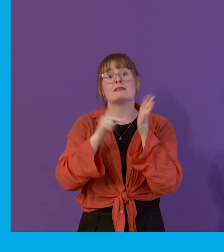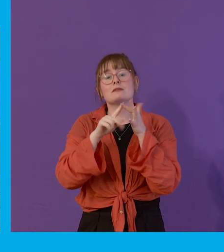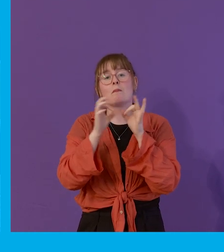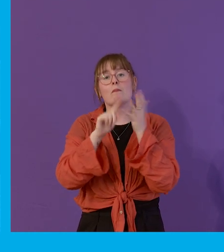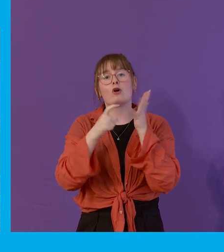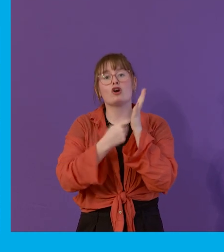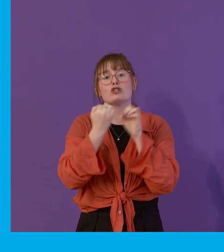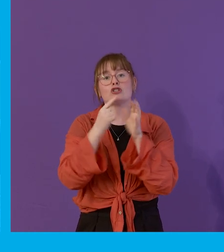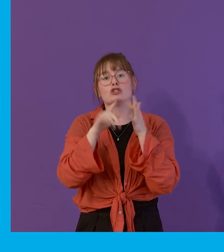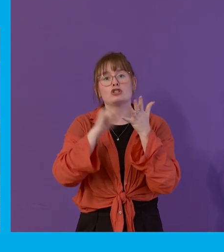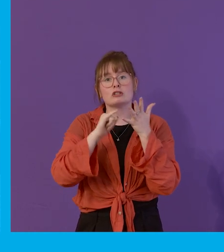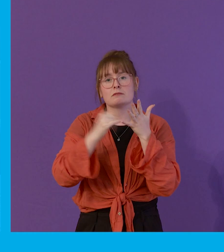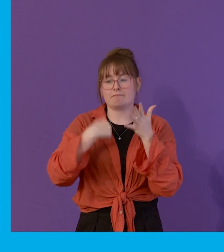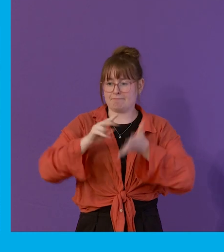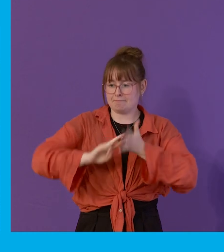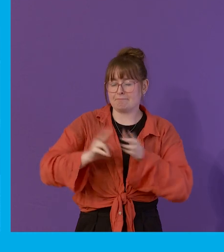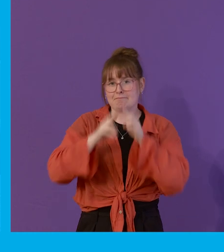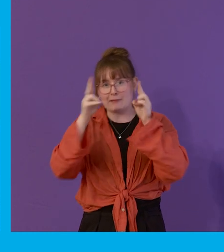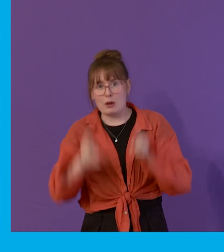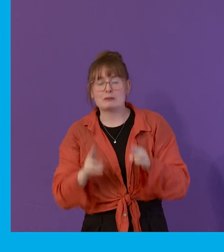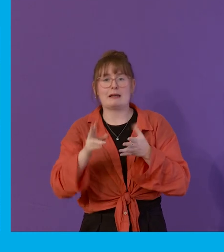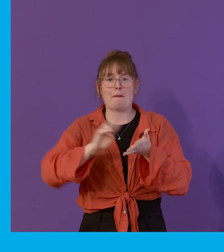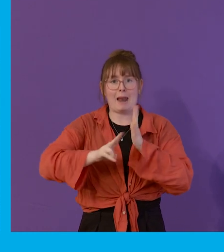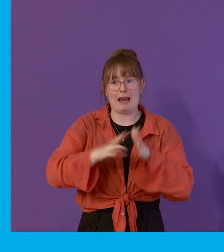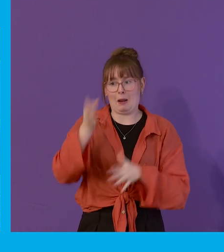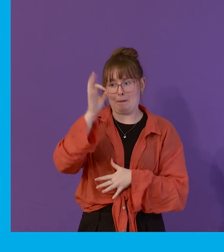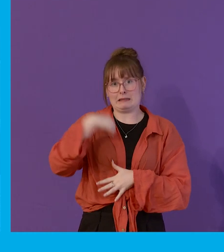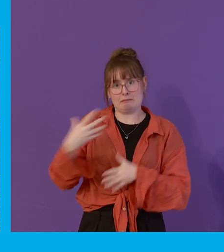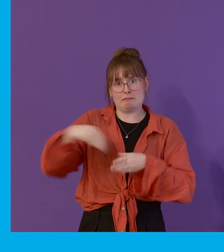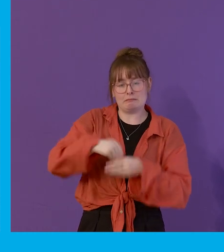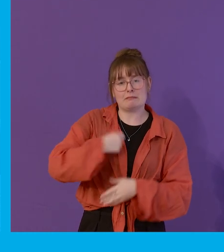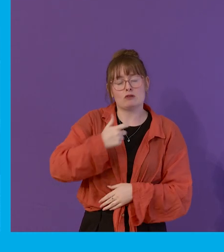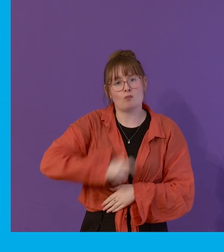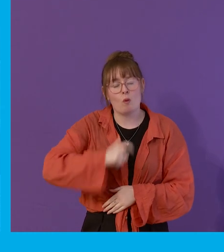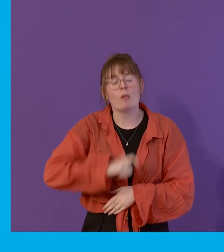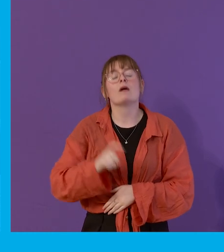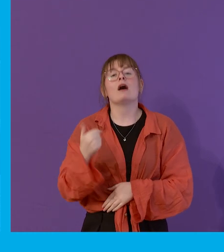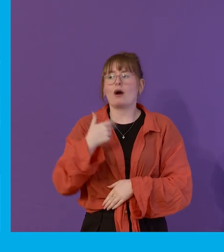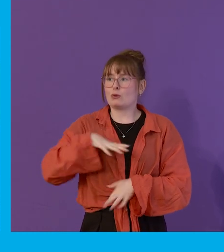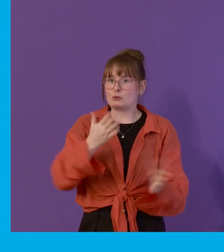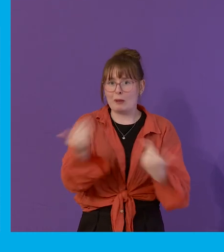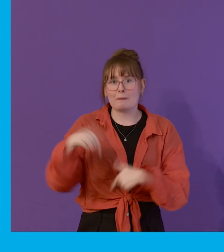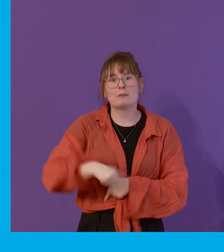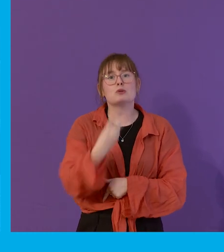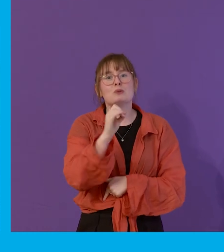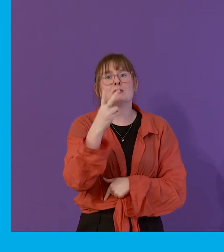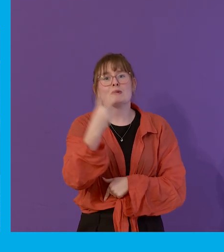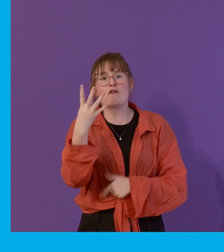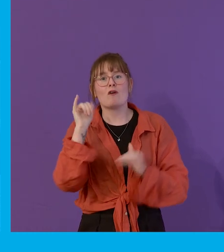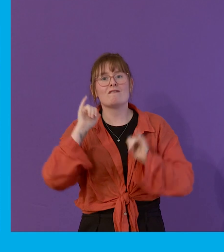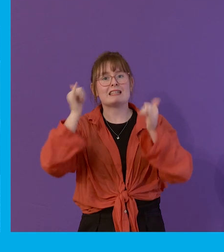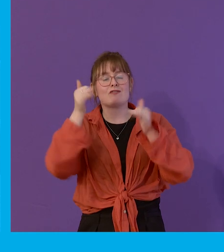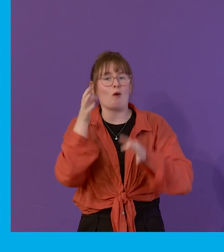of the Local Government Housing and Planning Committee, and I would like to welcome you to the 2024 Festival